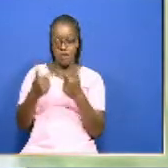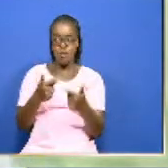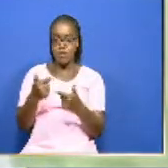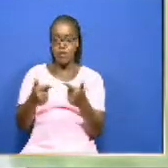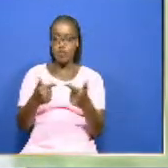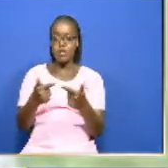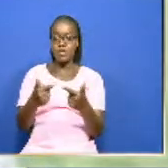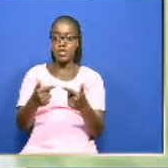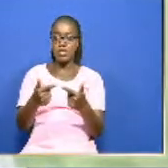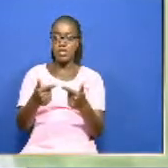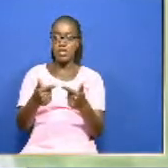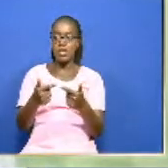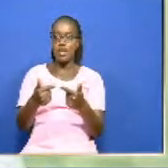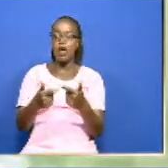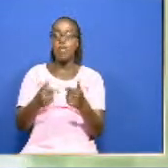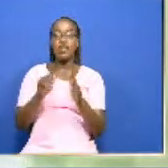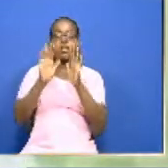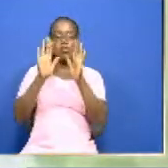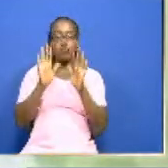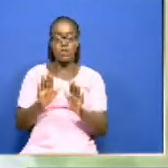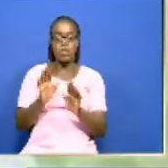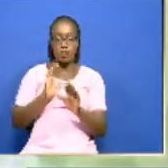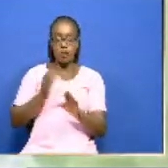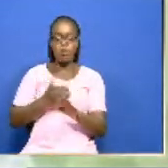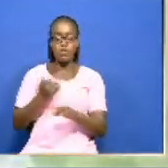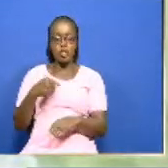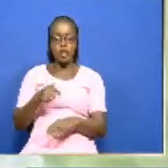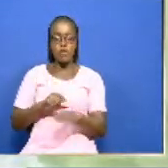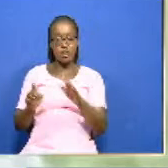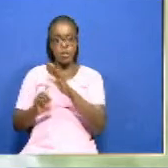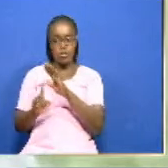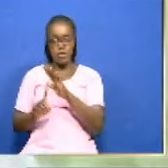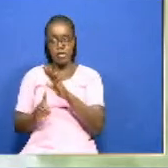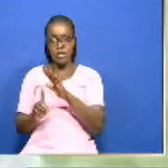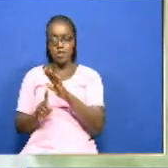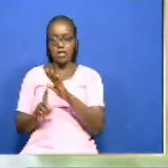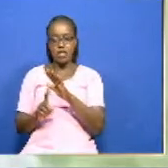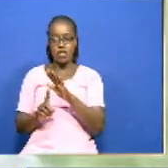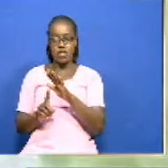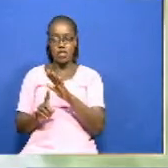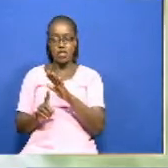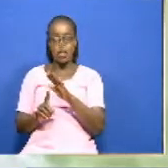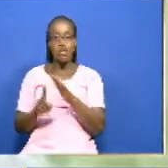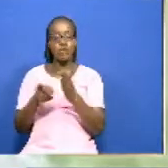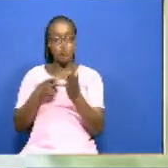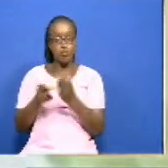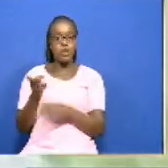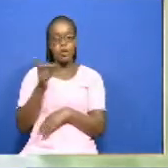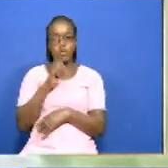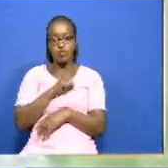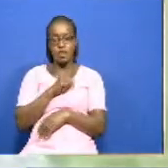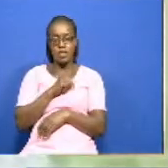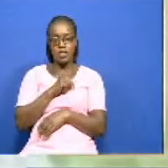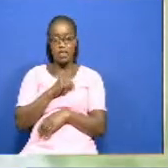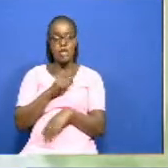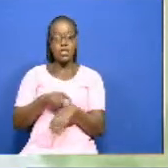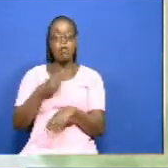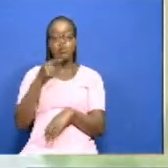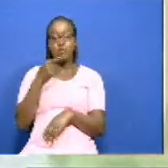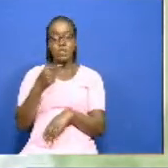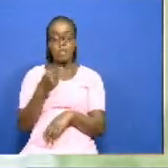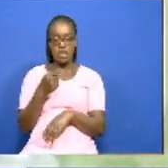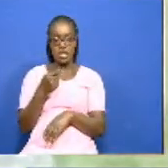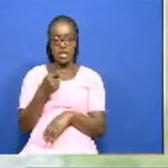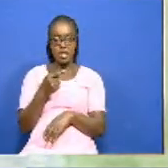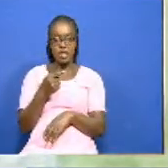it will be very important for our committee at the ministry to look at this and authenticate the same, so that when we say we